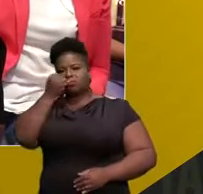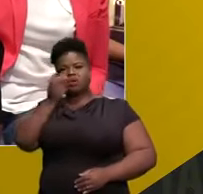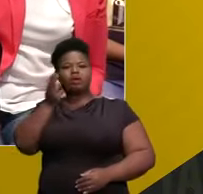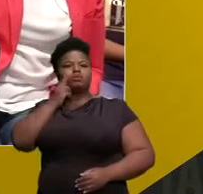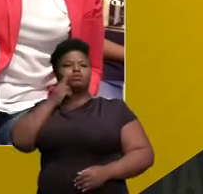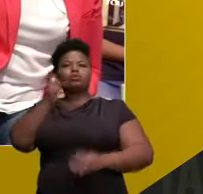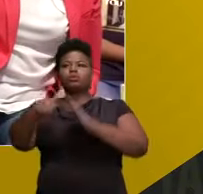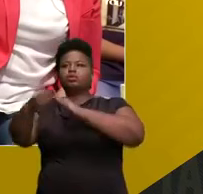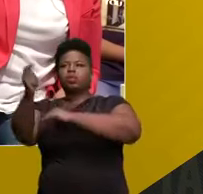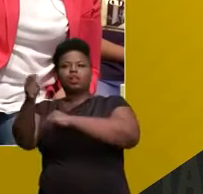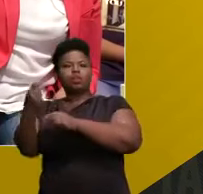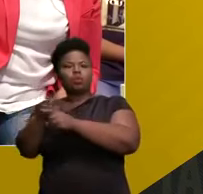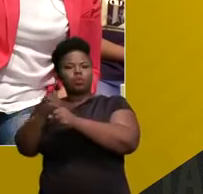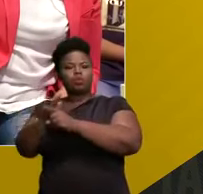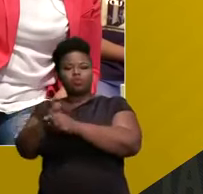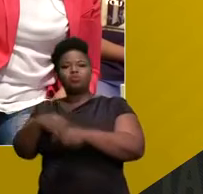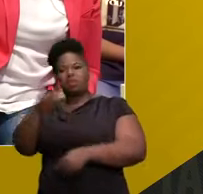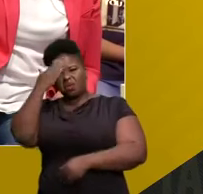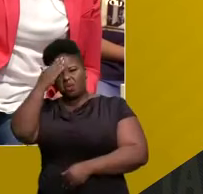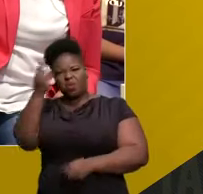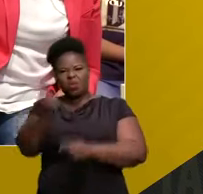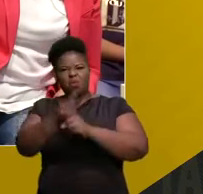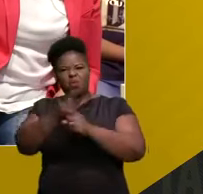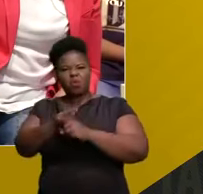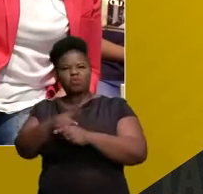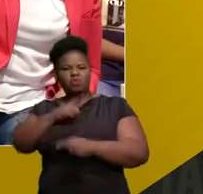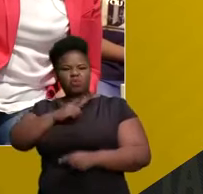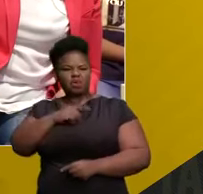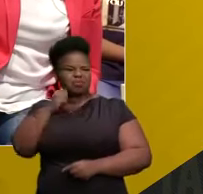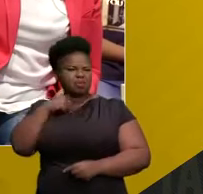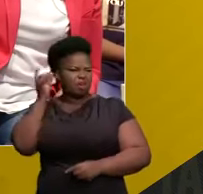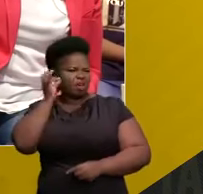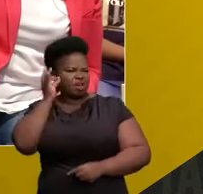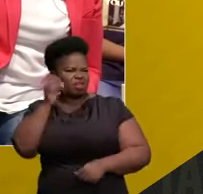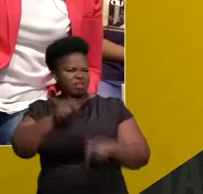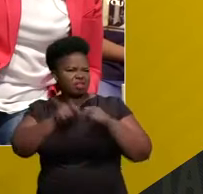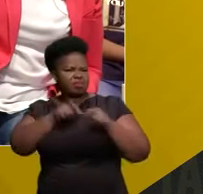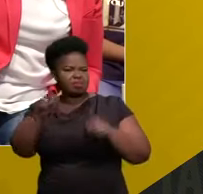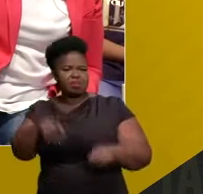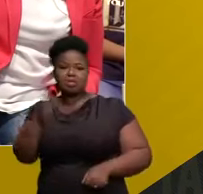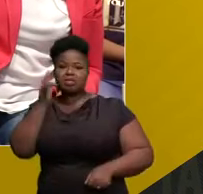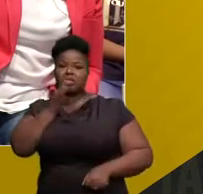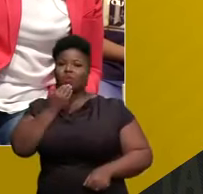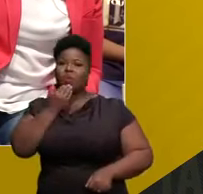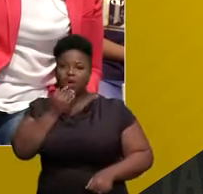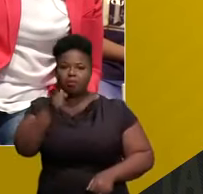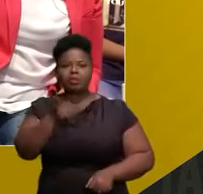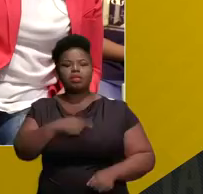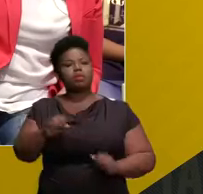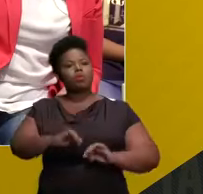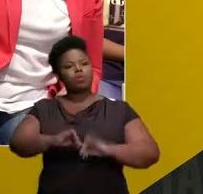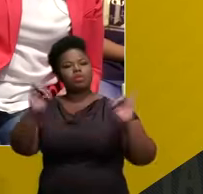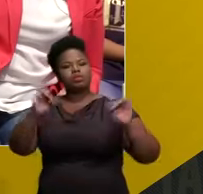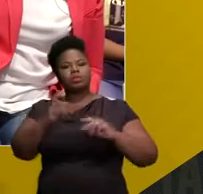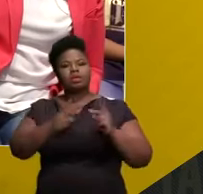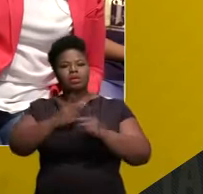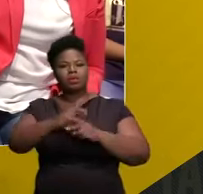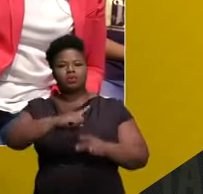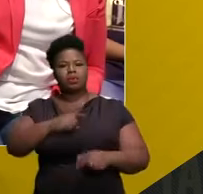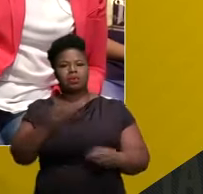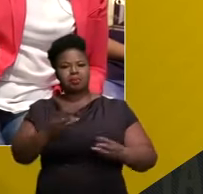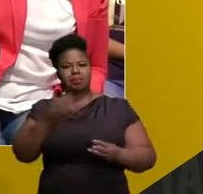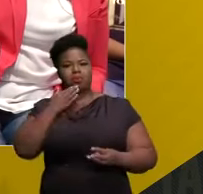reka di-drugs and ka feleletse ke dikwile ka feleletse ko kwa batho ba gona re ba re ke bo mang so ntwe nkwesa botlhokane basadi